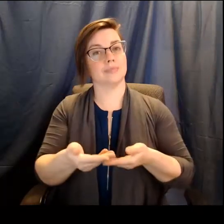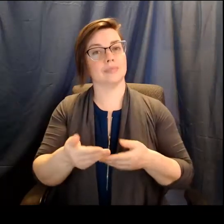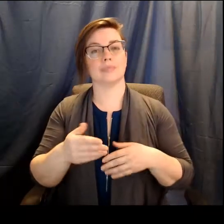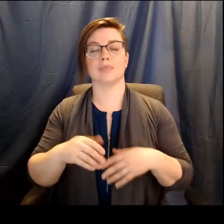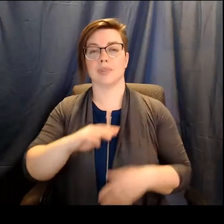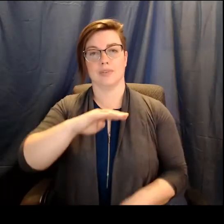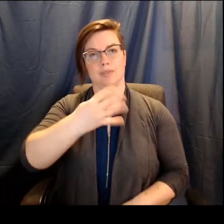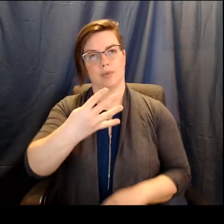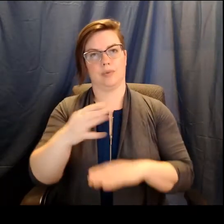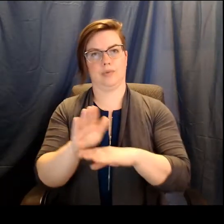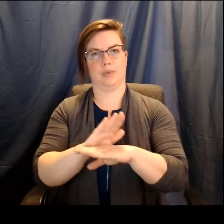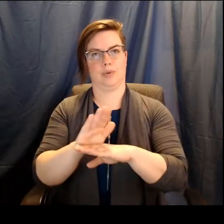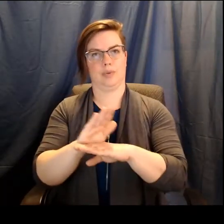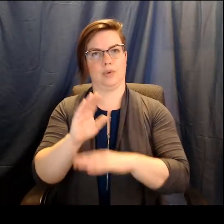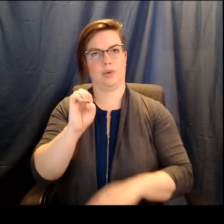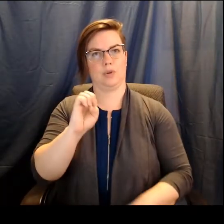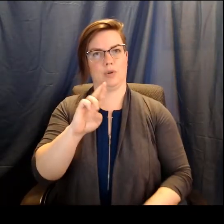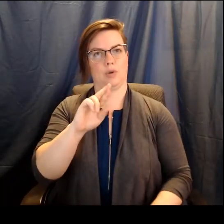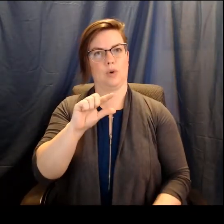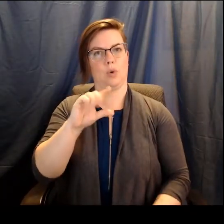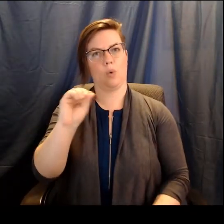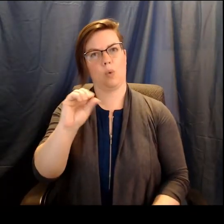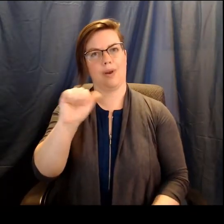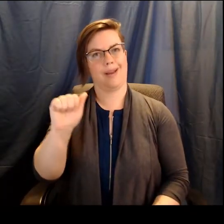Welcome back for video number 4 of Ergo at Home.